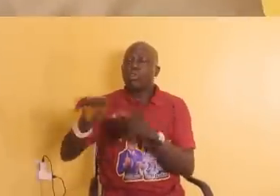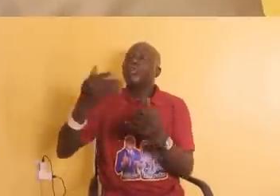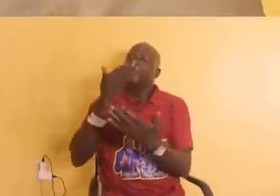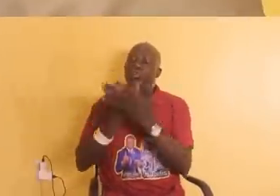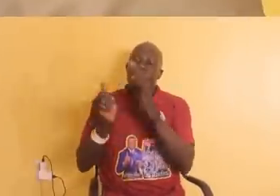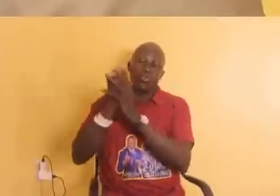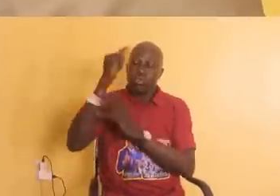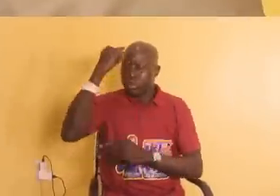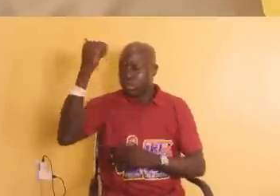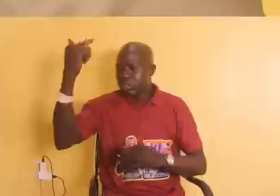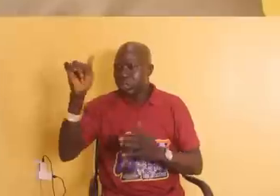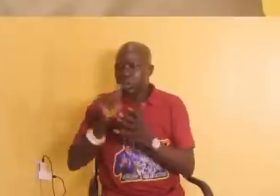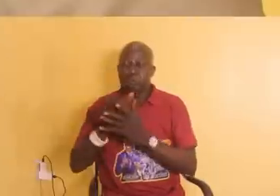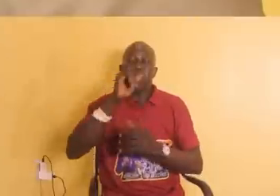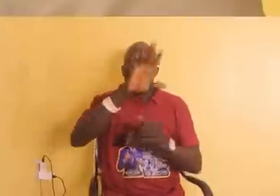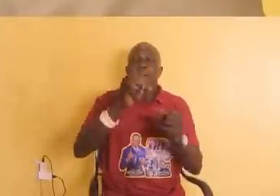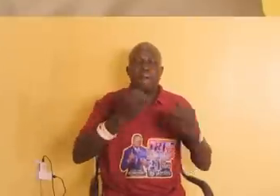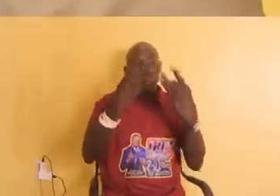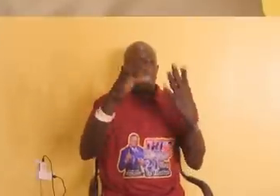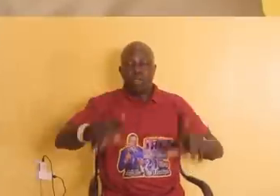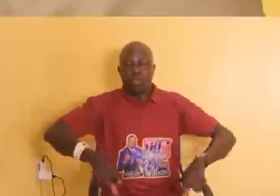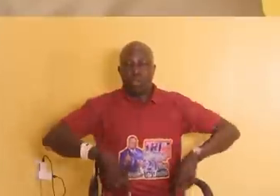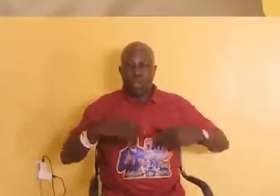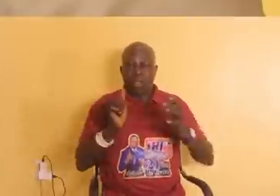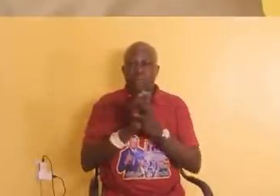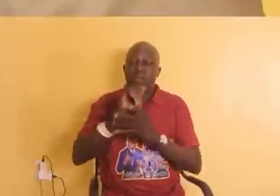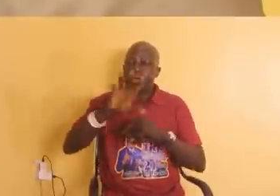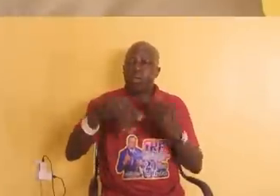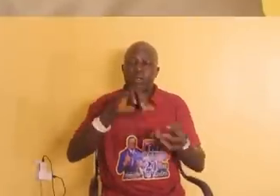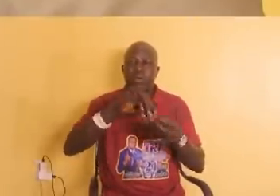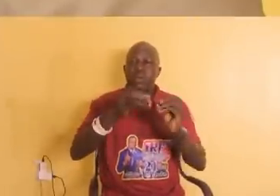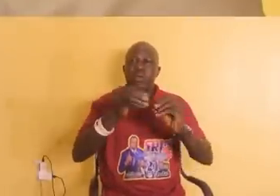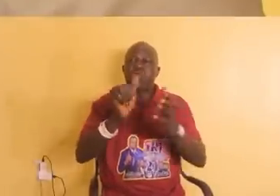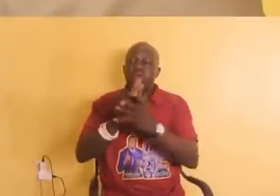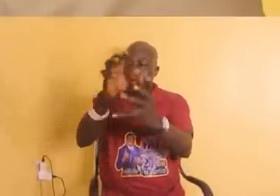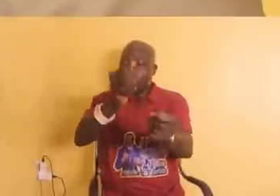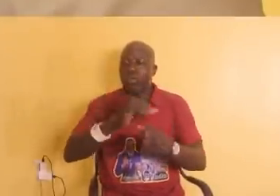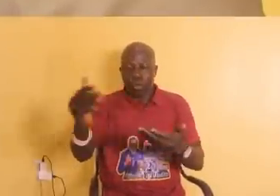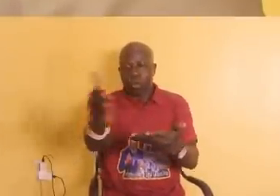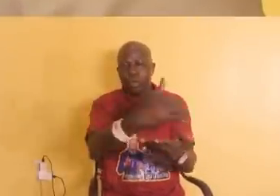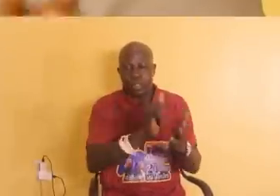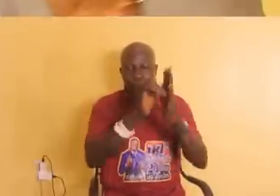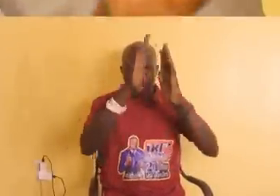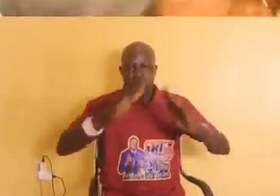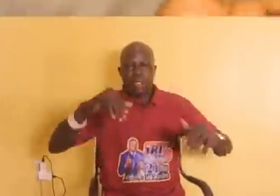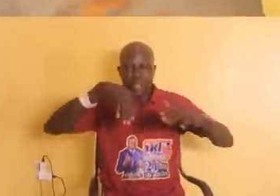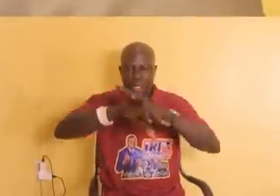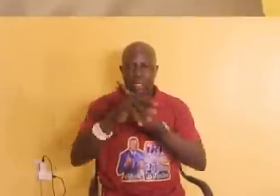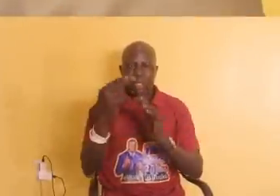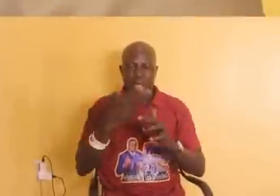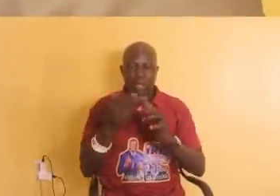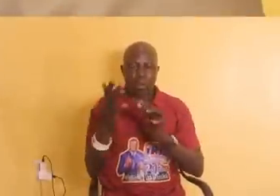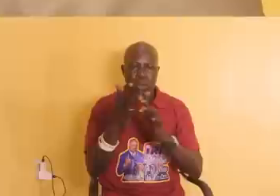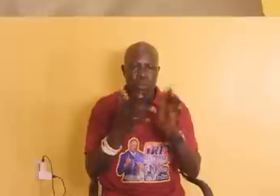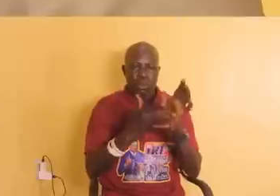the dream of Christ for amendment of your life. Go and do some amendment so that your will be done.